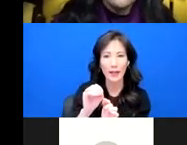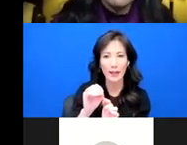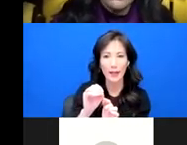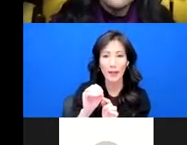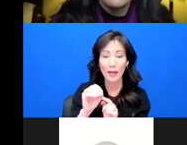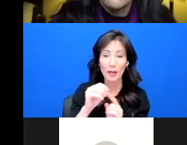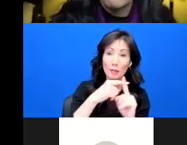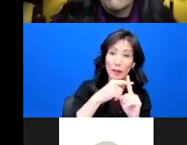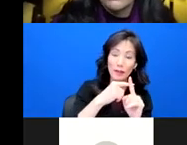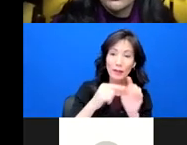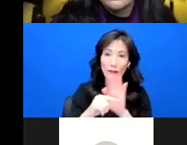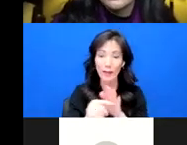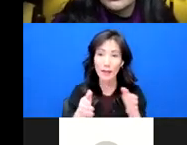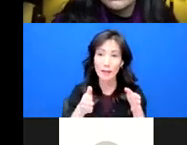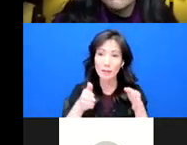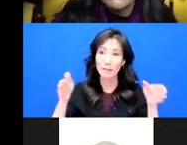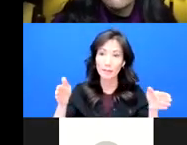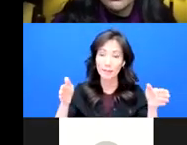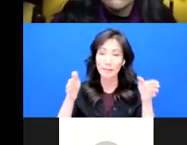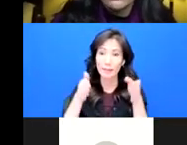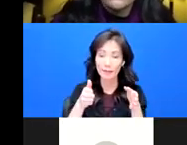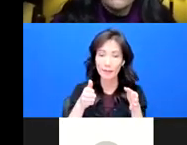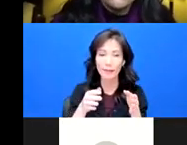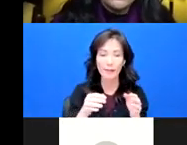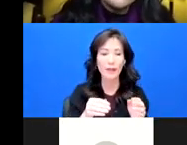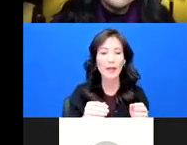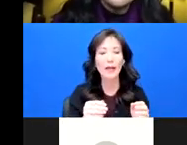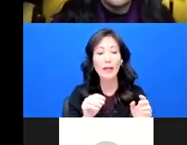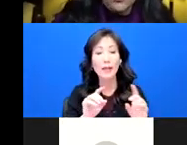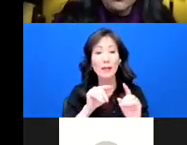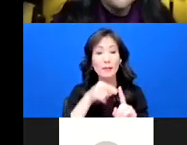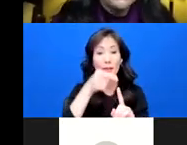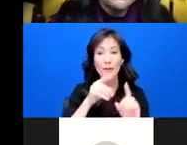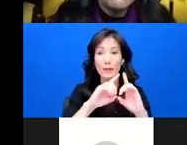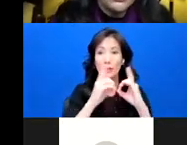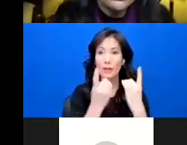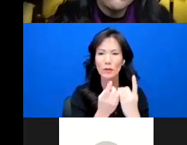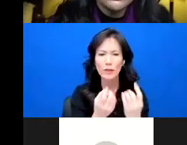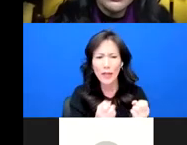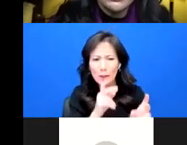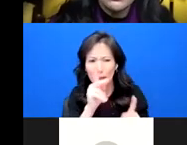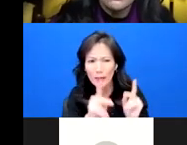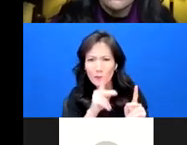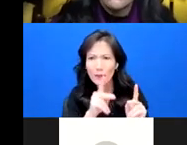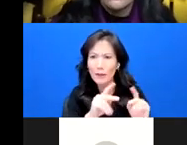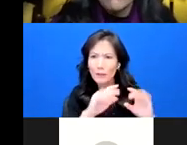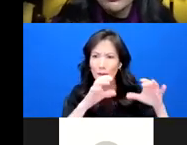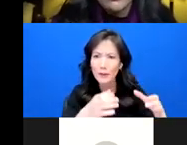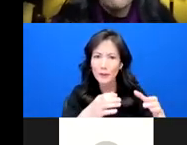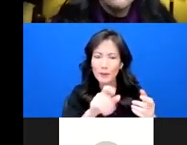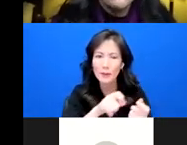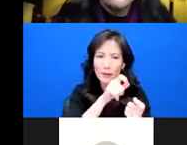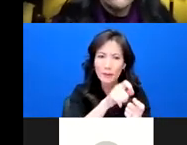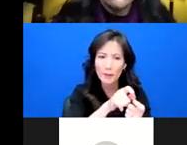negatively or positively of population in a specific district. And to get that total plan deviation, we're taking the